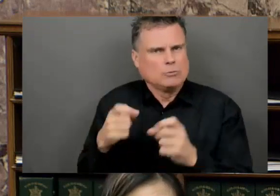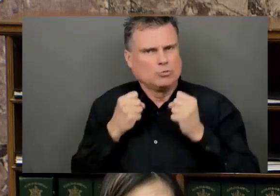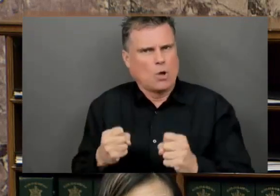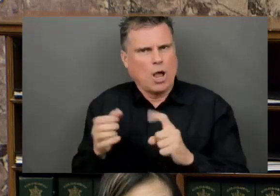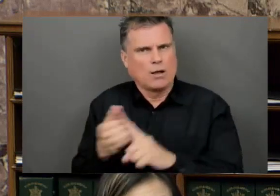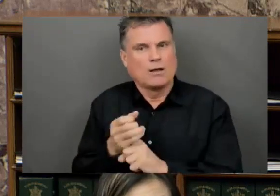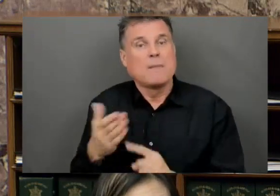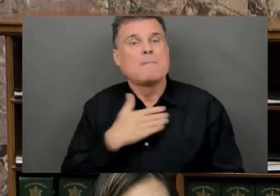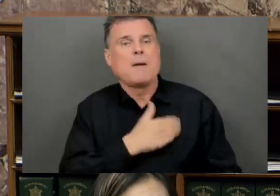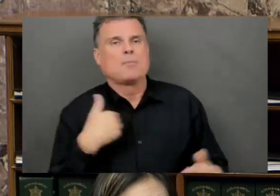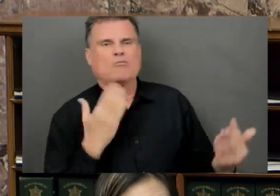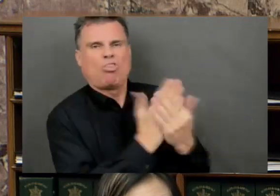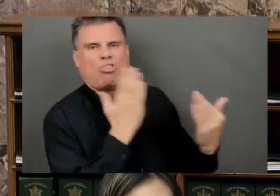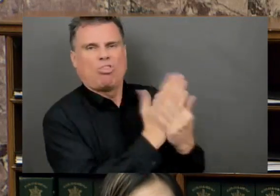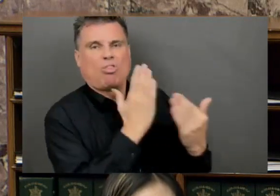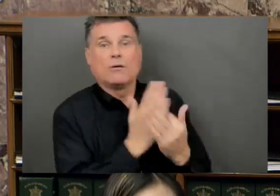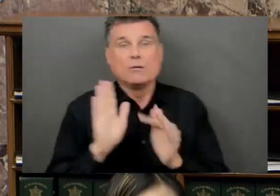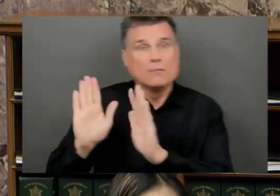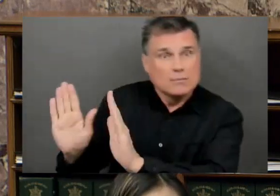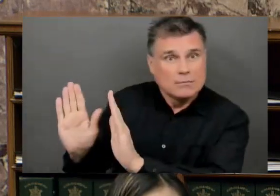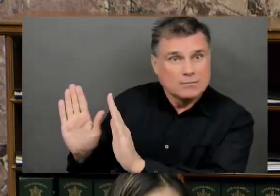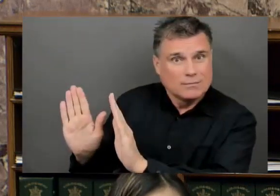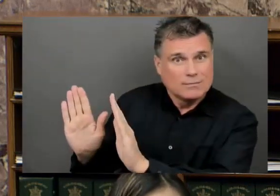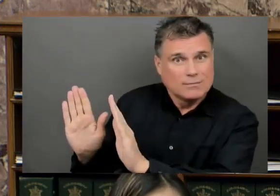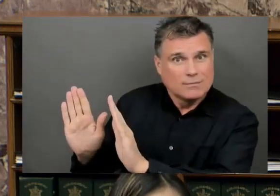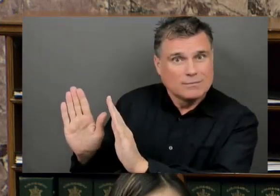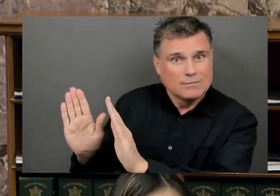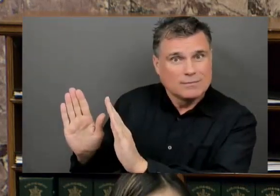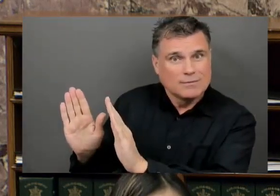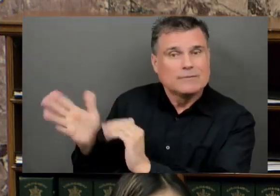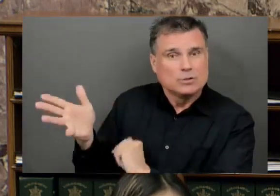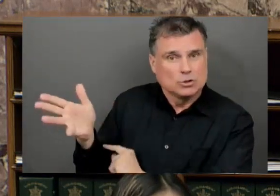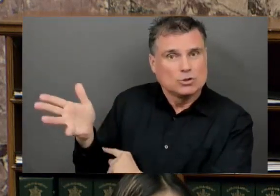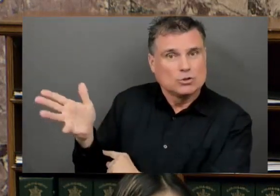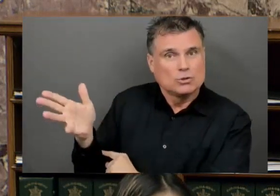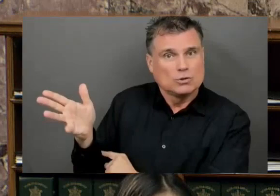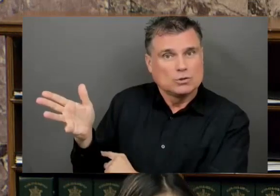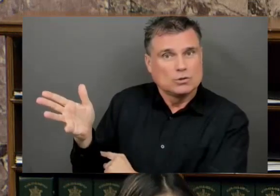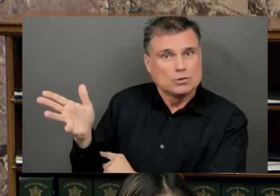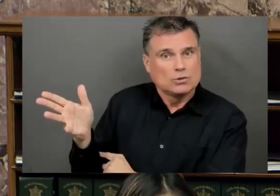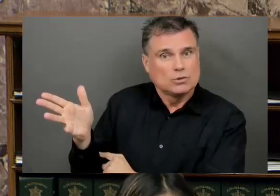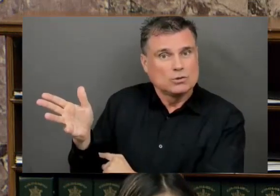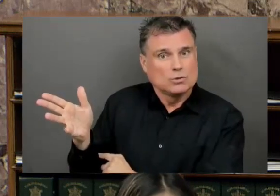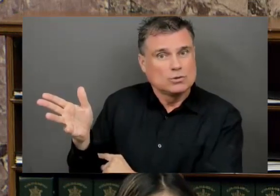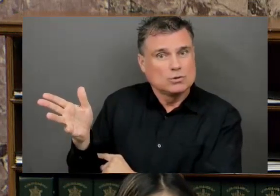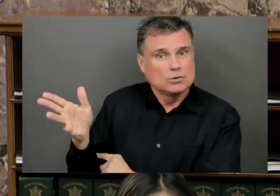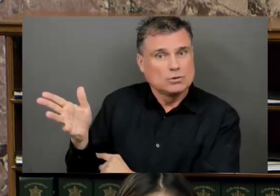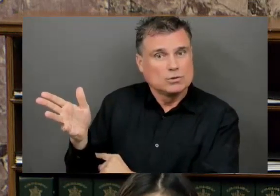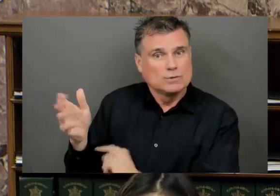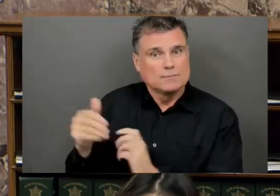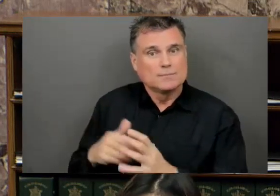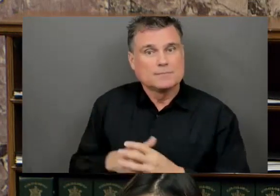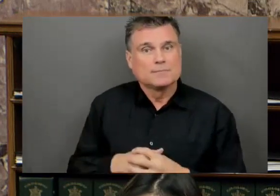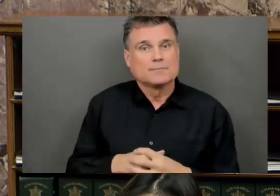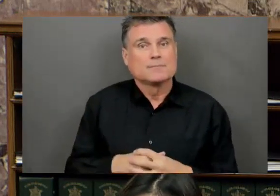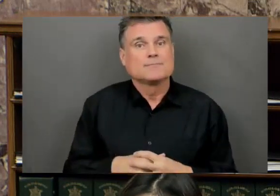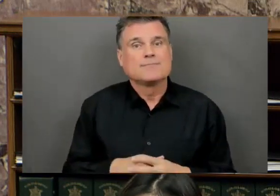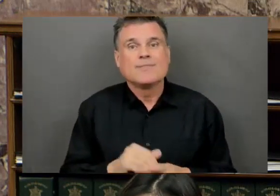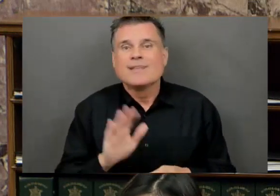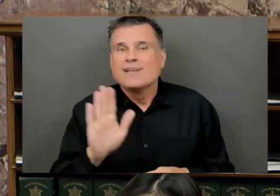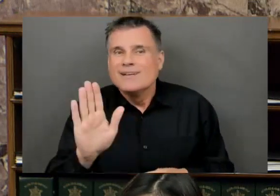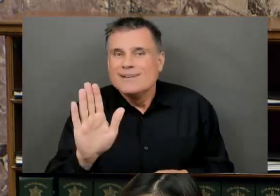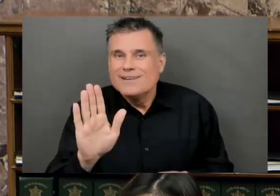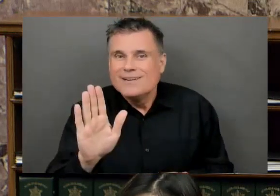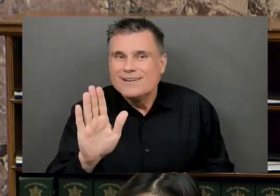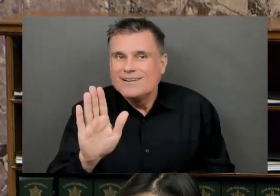please. Members. Honourable Speaker, the only gagging that's taking place is at opposition. Every time they see a poll that